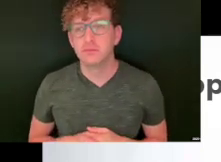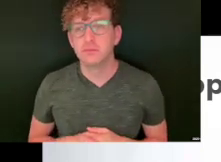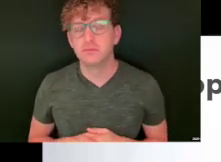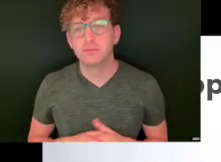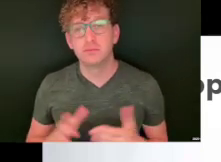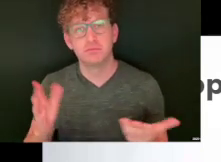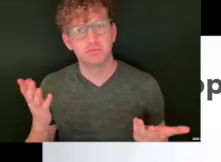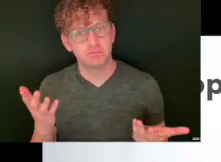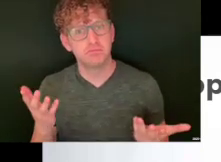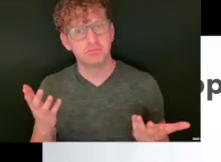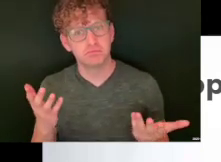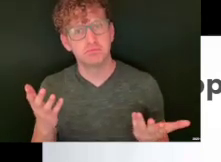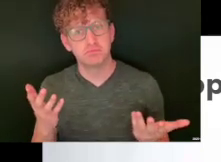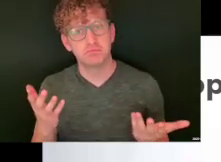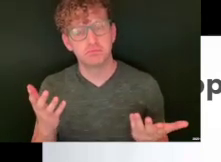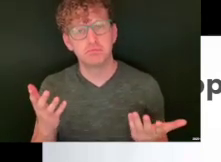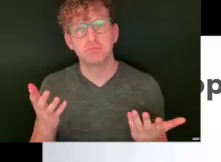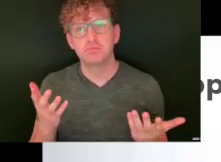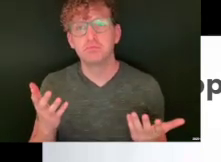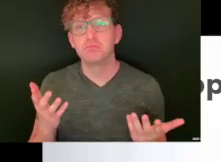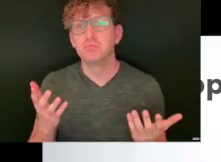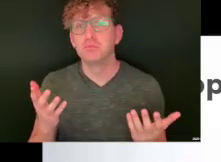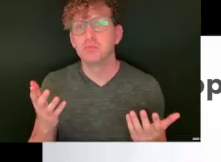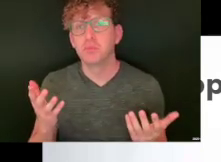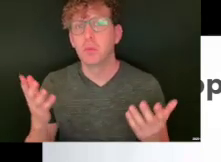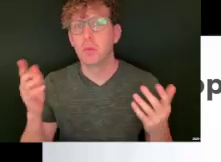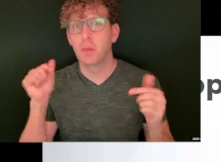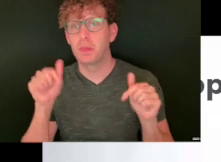And with that, we can go to the next slide, please.